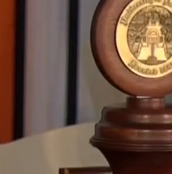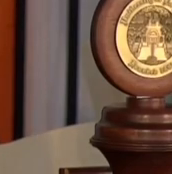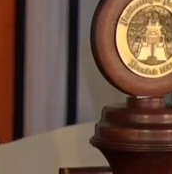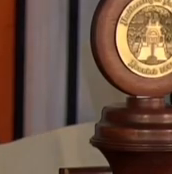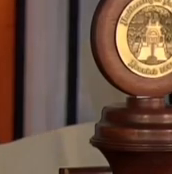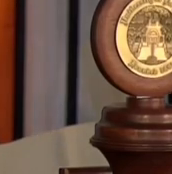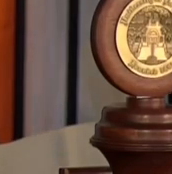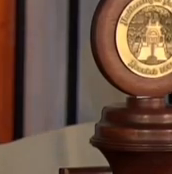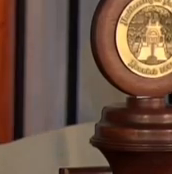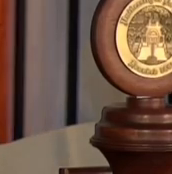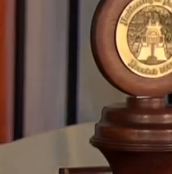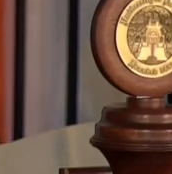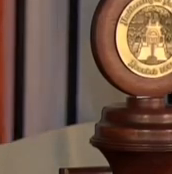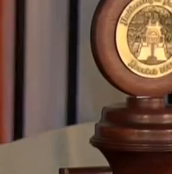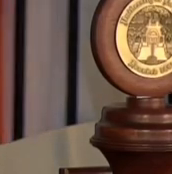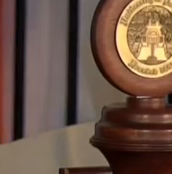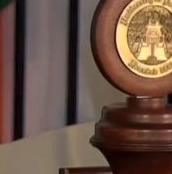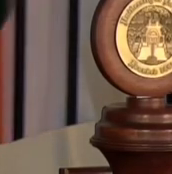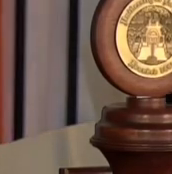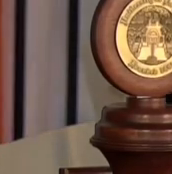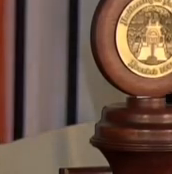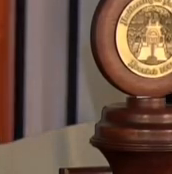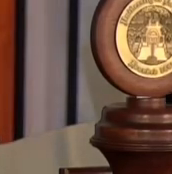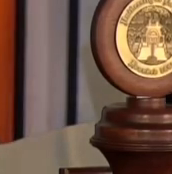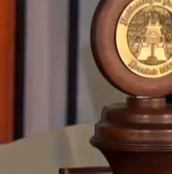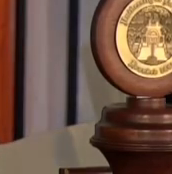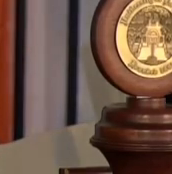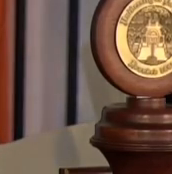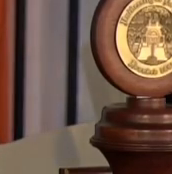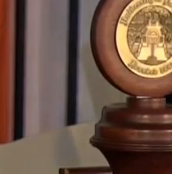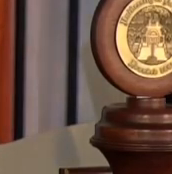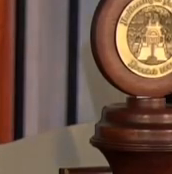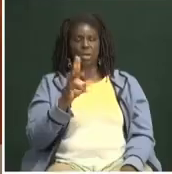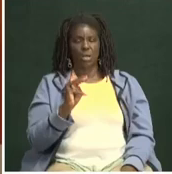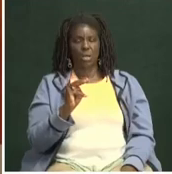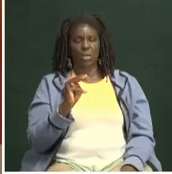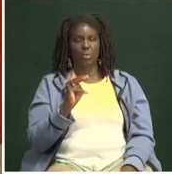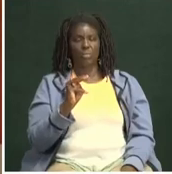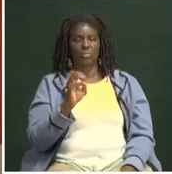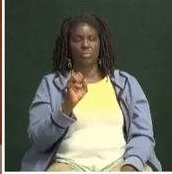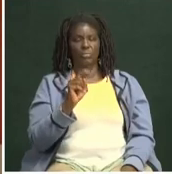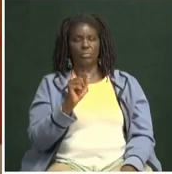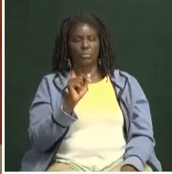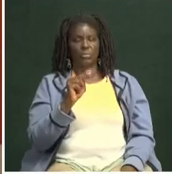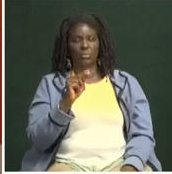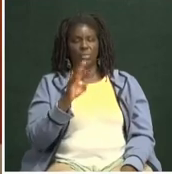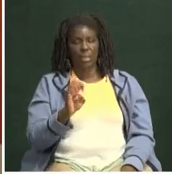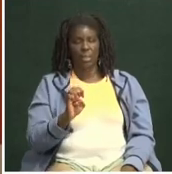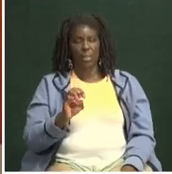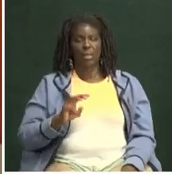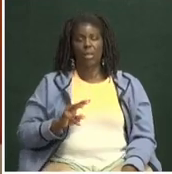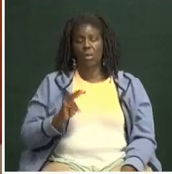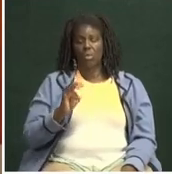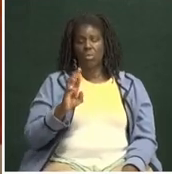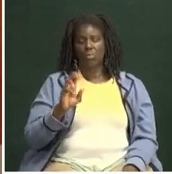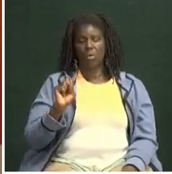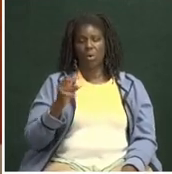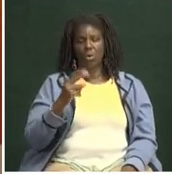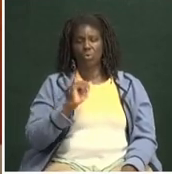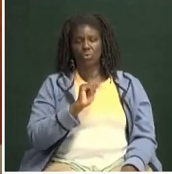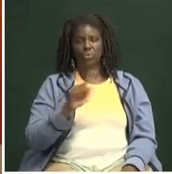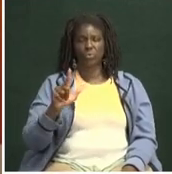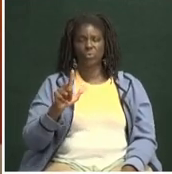circumstance. Leading our candidates today are faculty and administrative marshals chosen by the college for this special